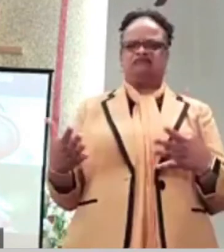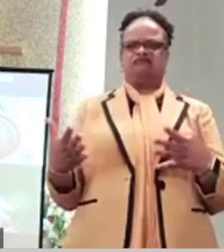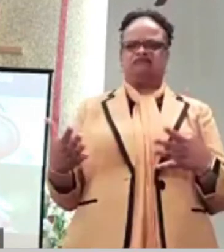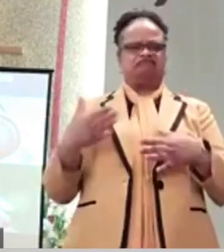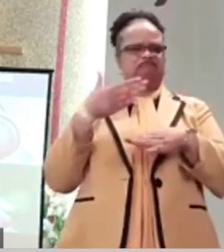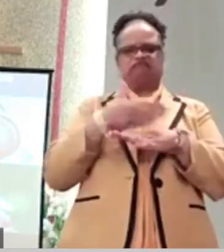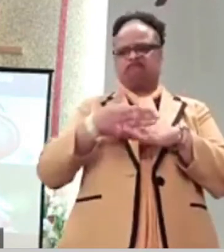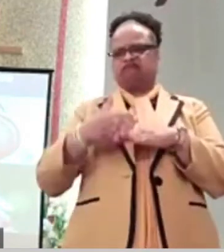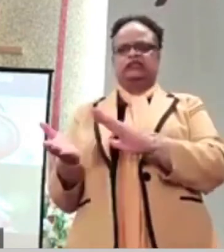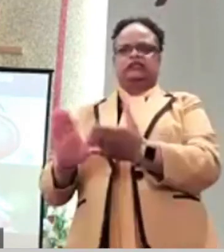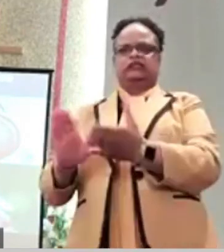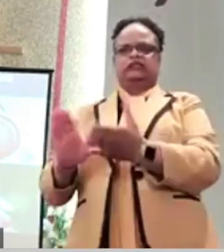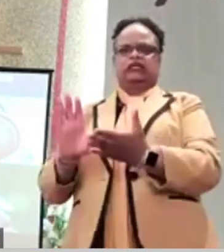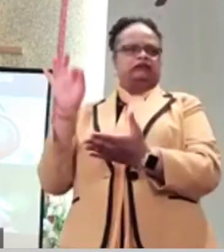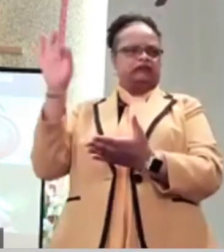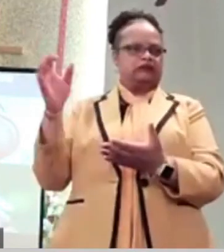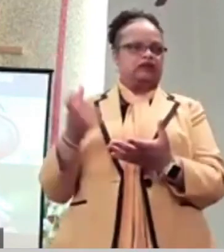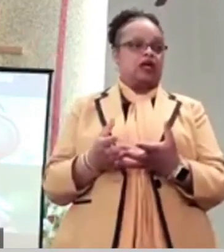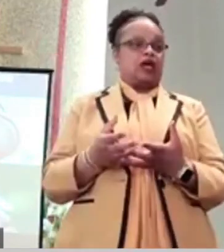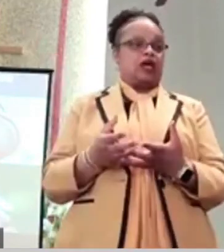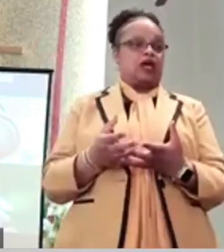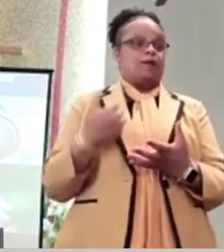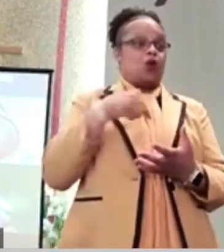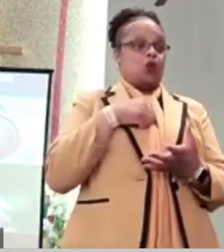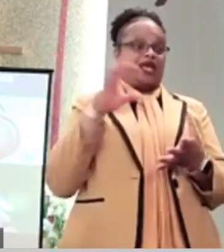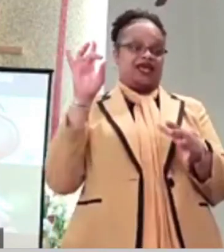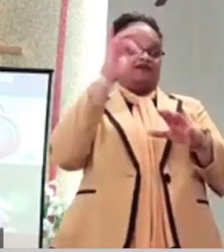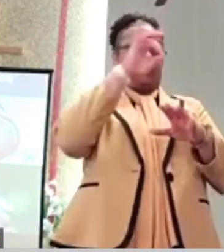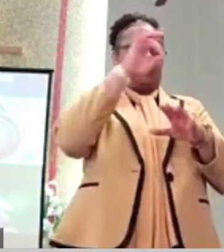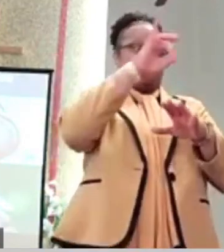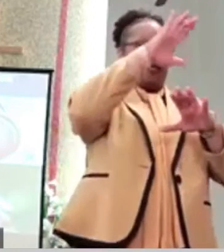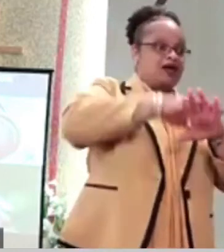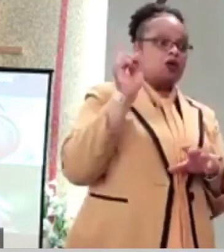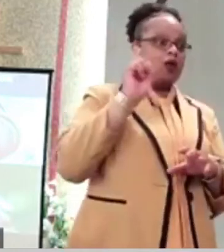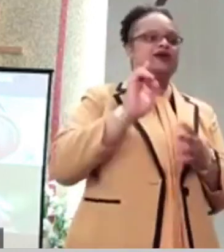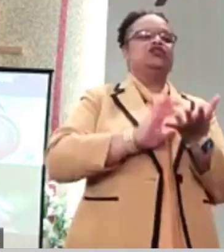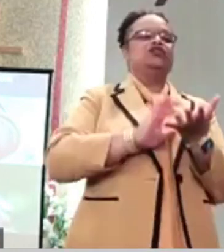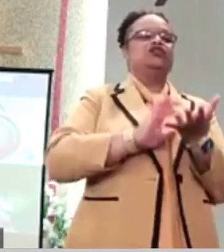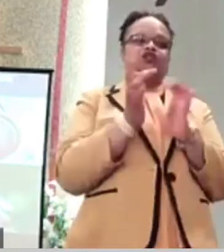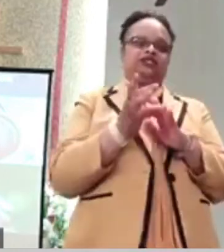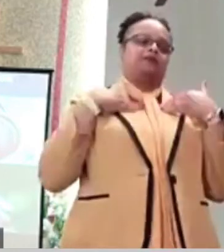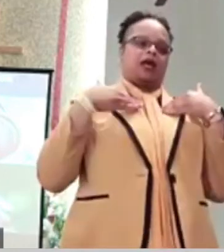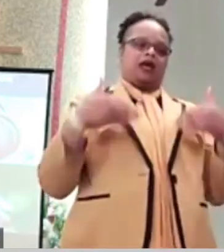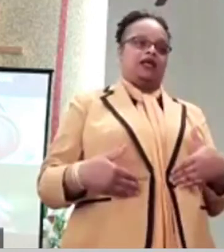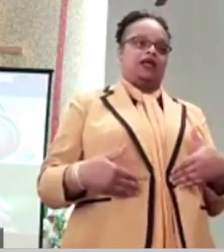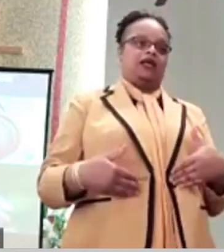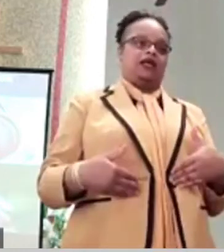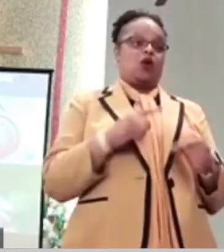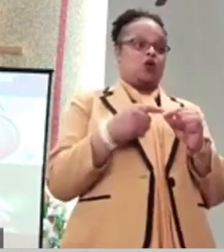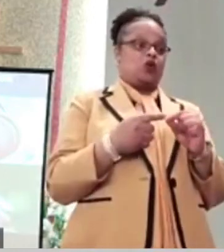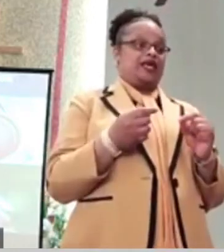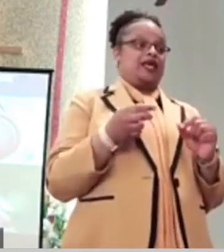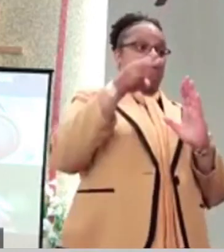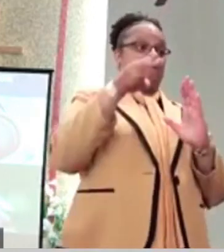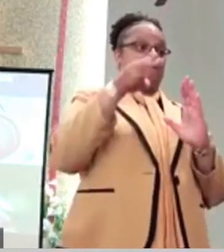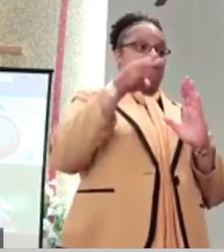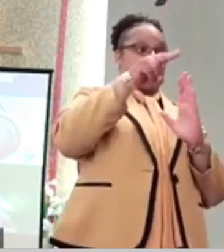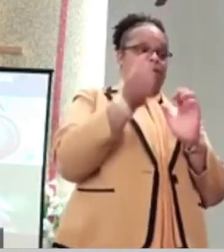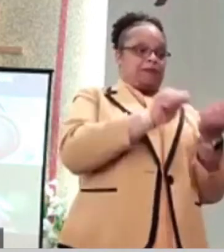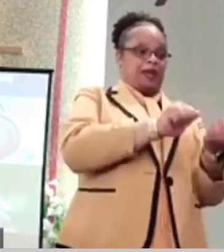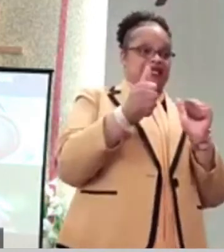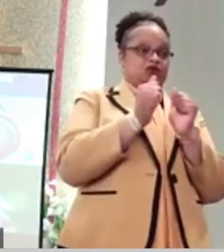and die. All of us have landed in the body of Christ. You see, when we were immersed into Christ, we were placed into the